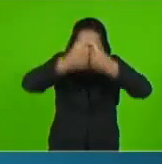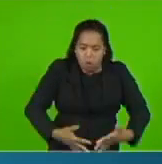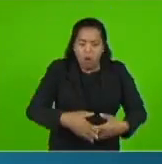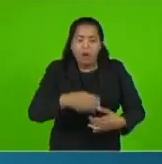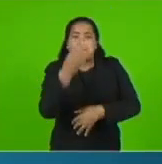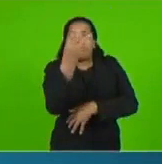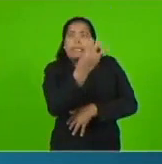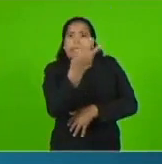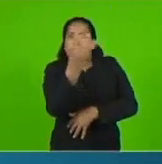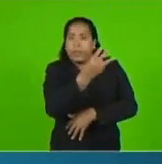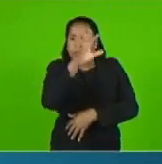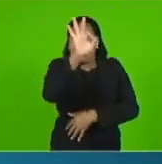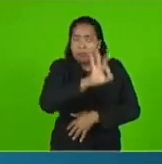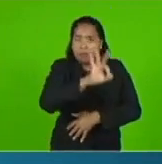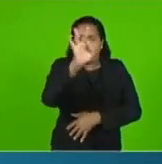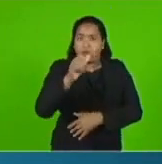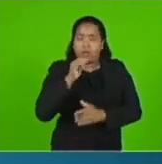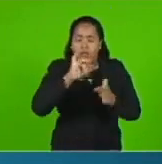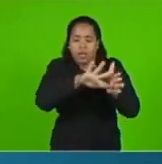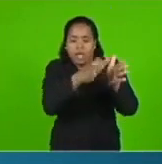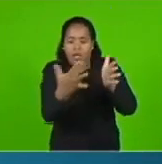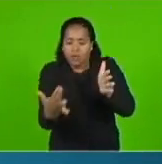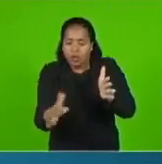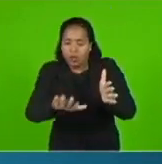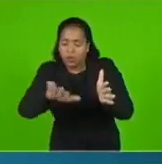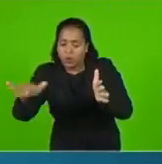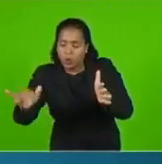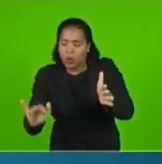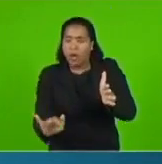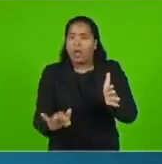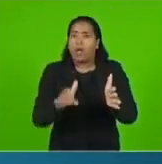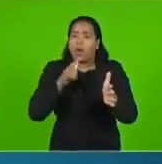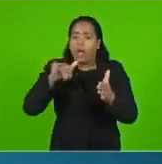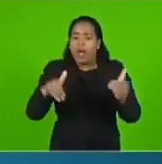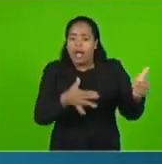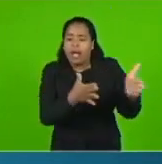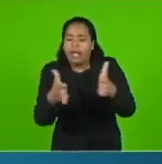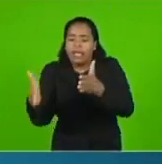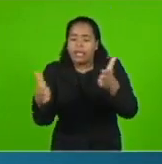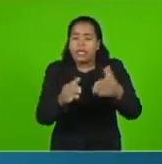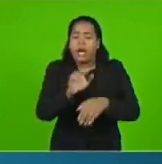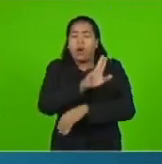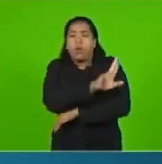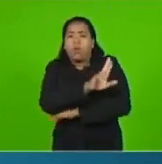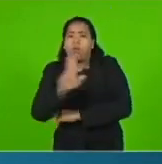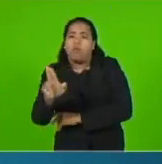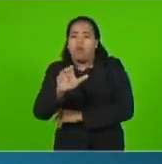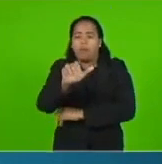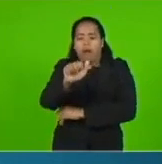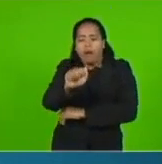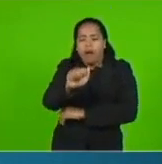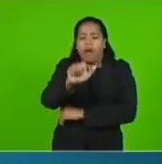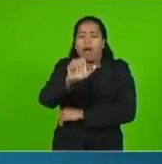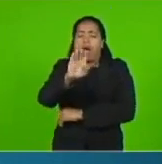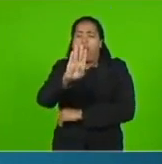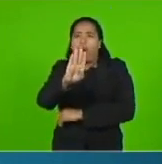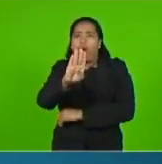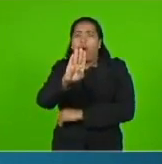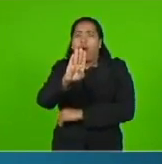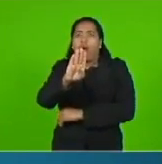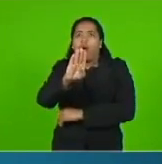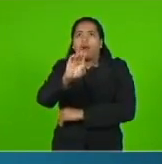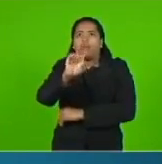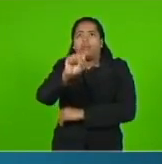Then burned like a great star fell. A star fell from heaven, burning like a torch,